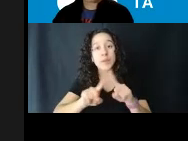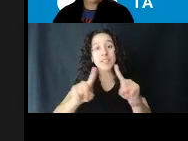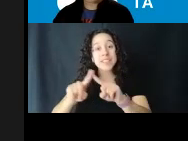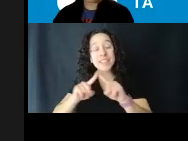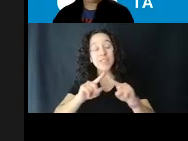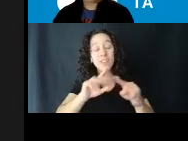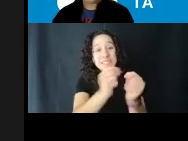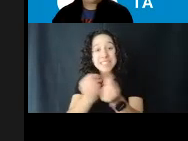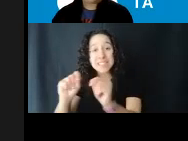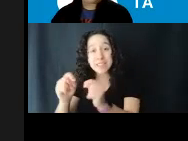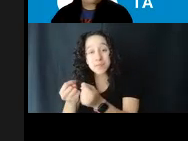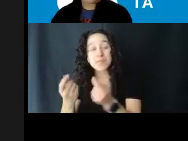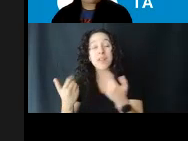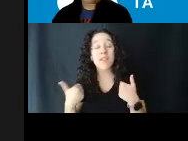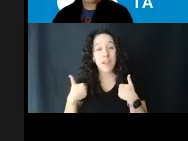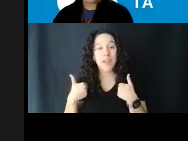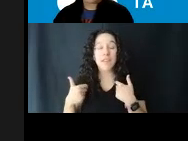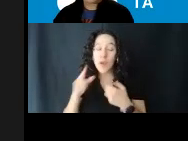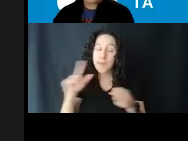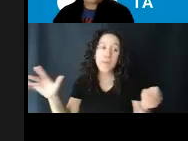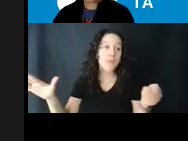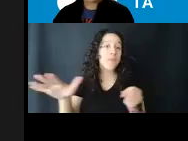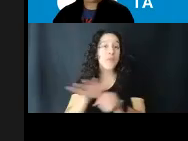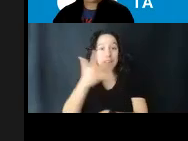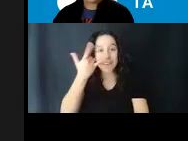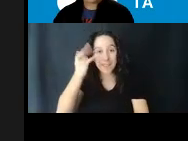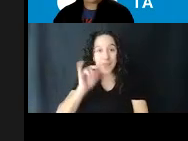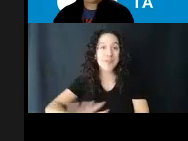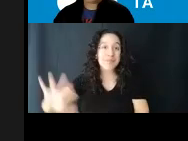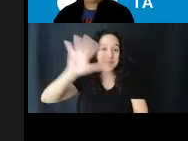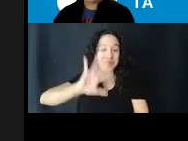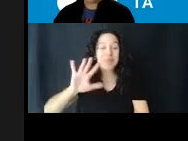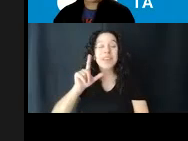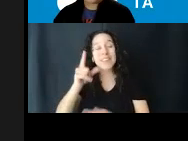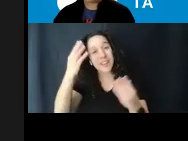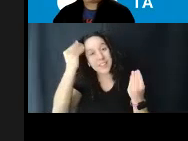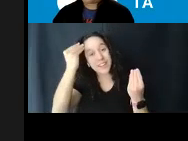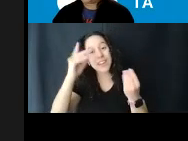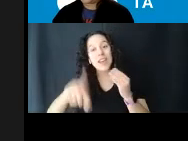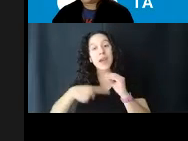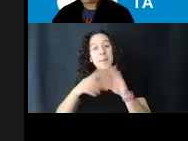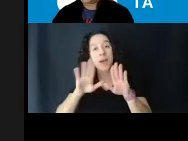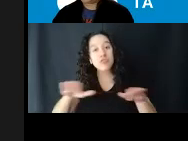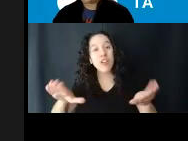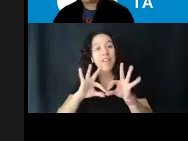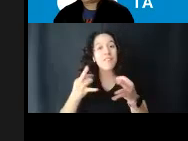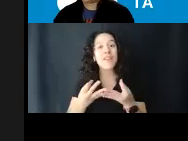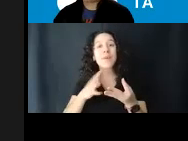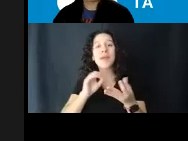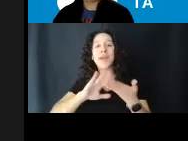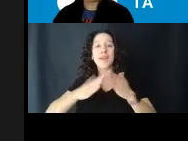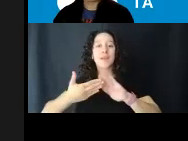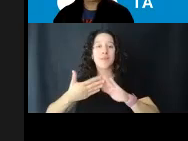teams around the state of California as they start to think of child, family, and community